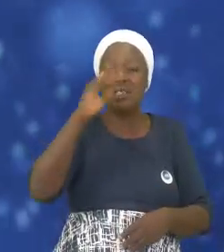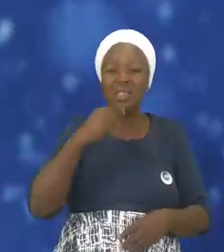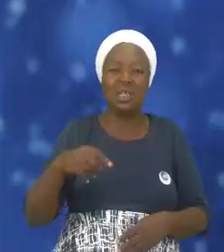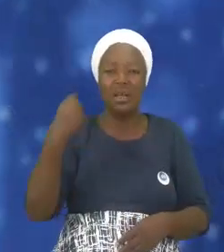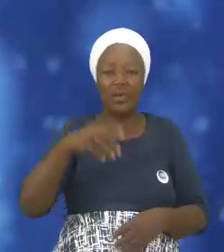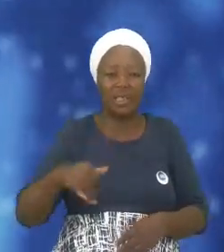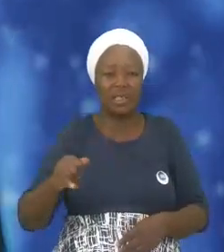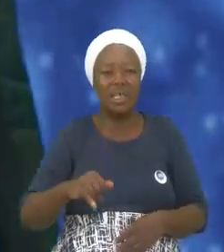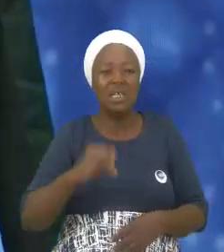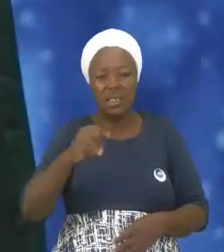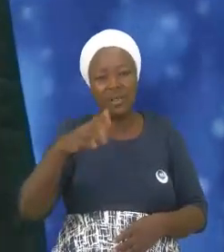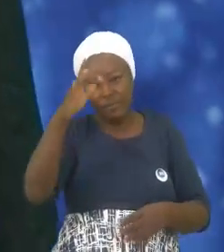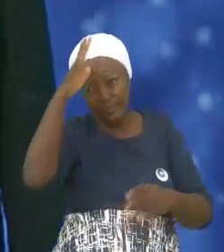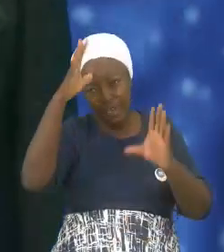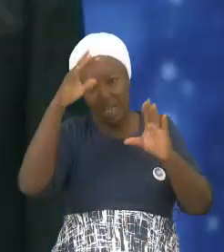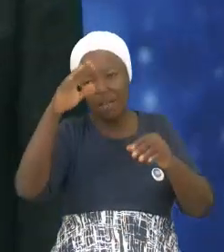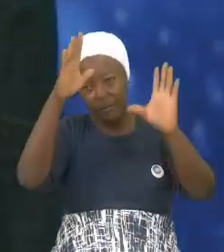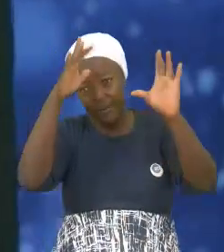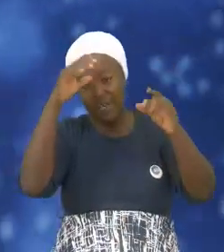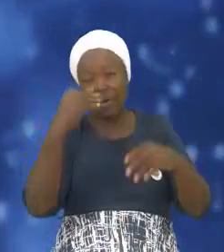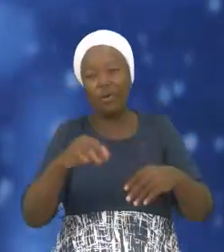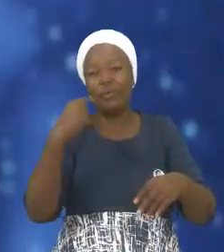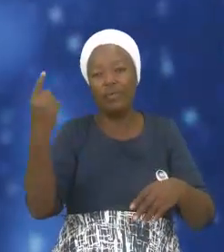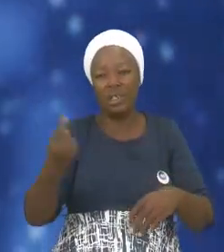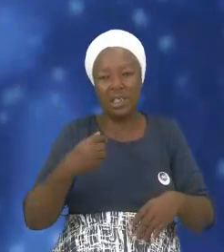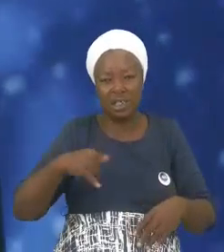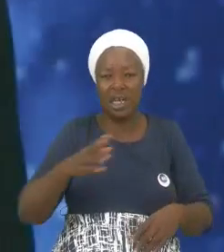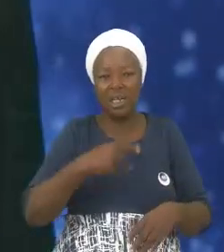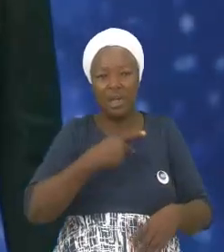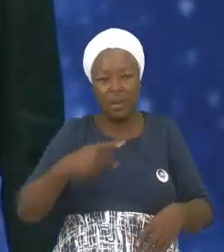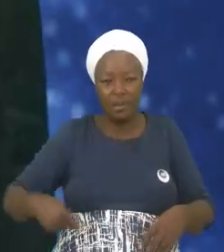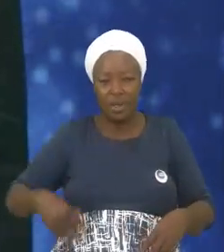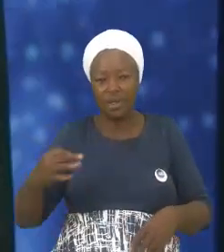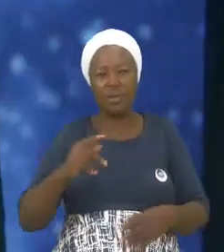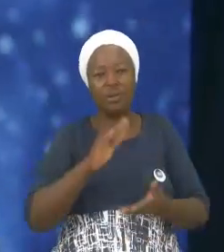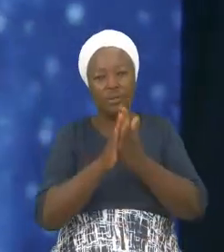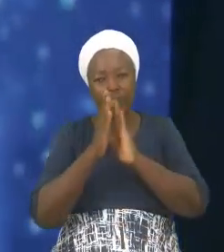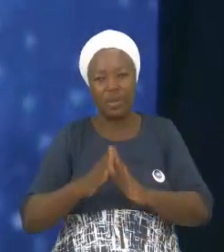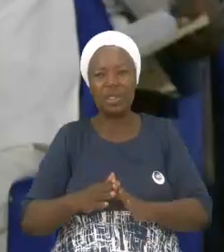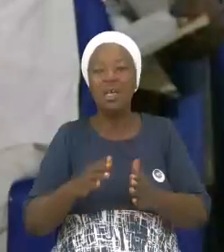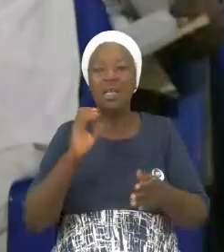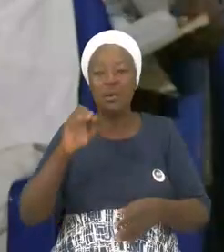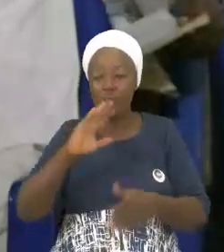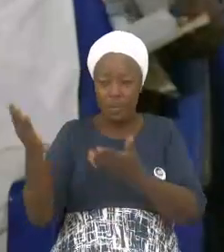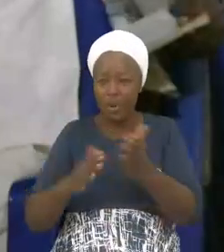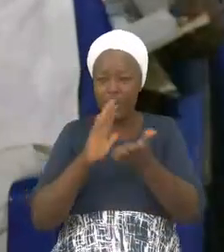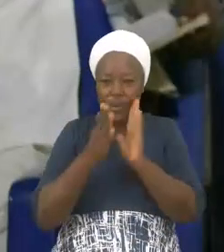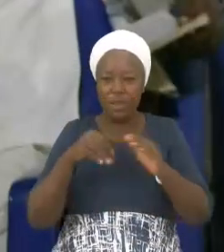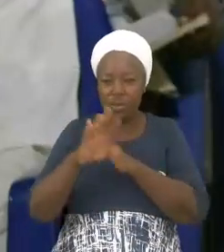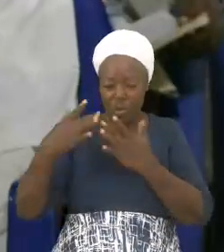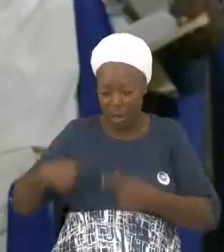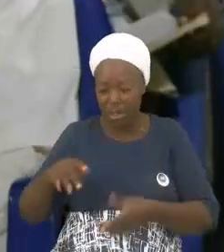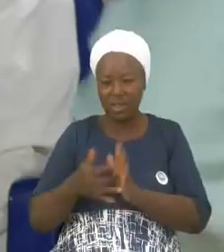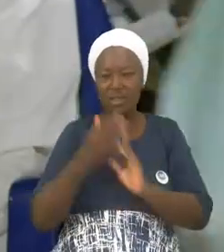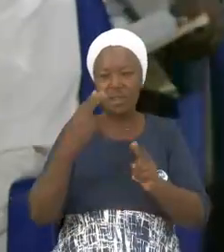of eternity and the Prince of Peace. Peace he'll bring to your heart. Power